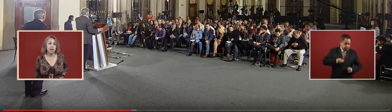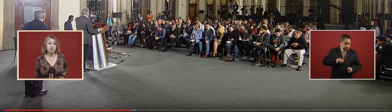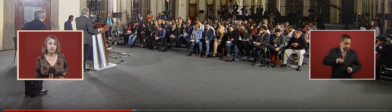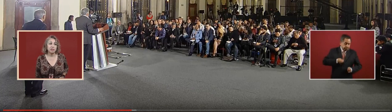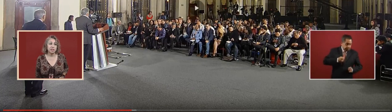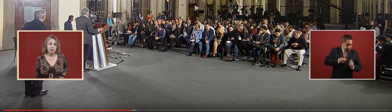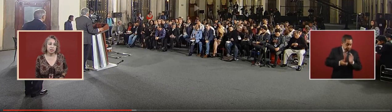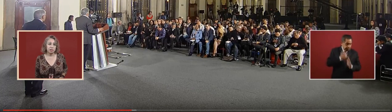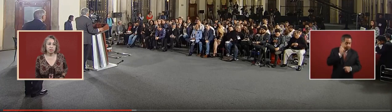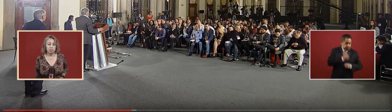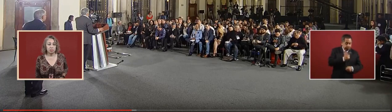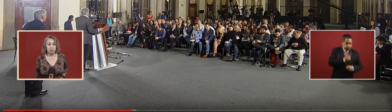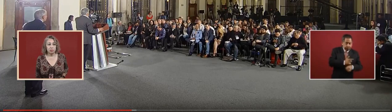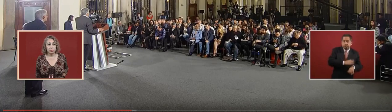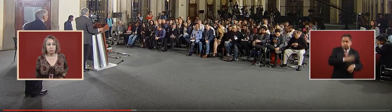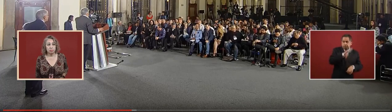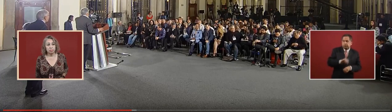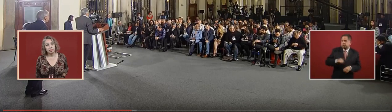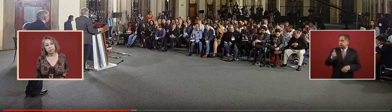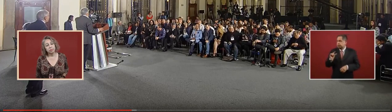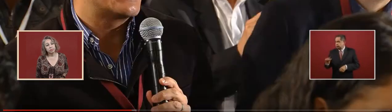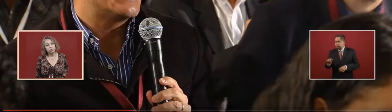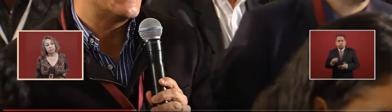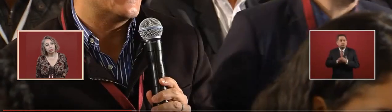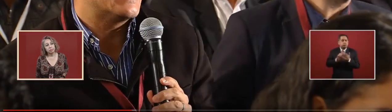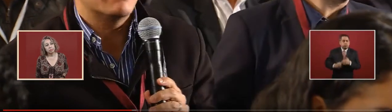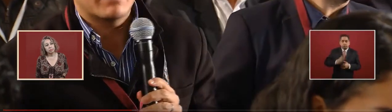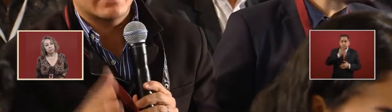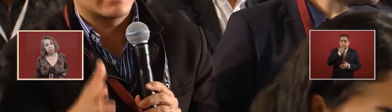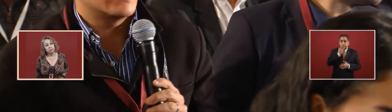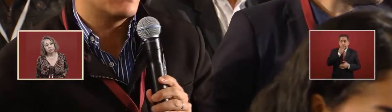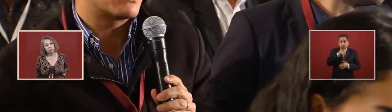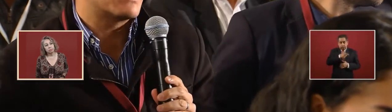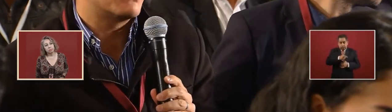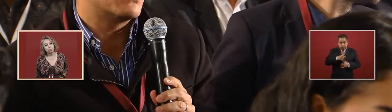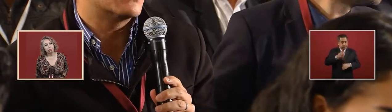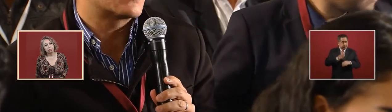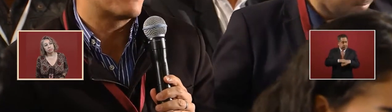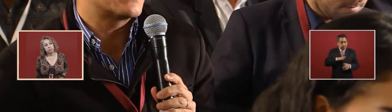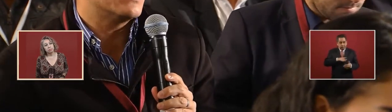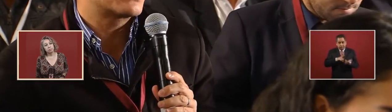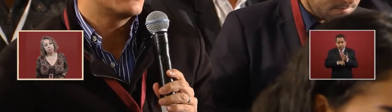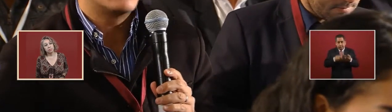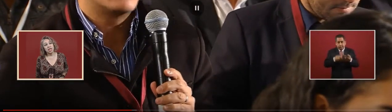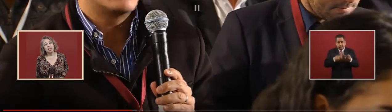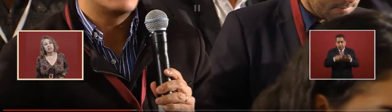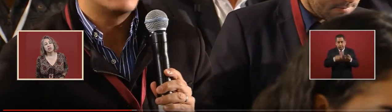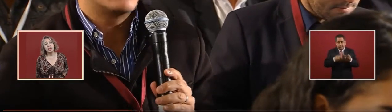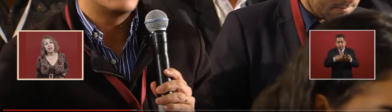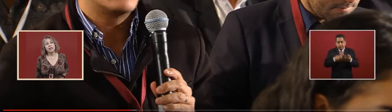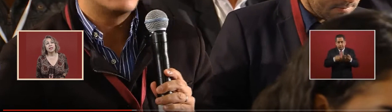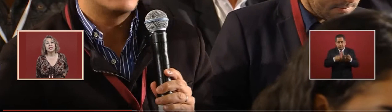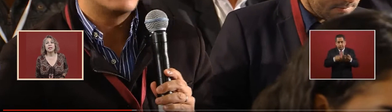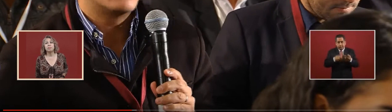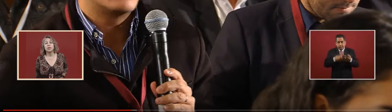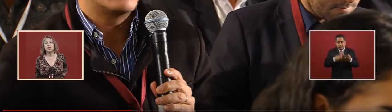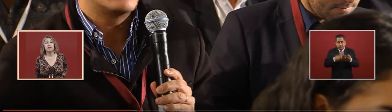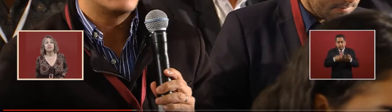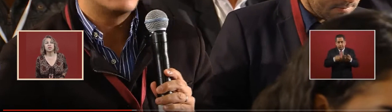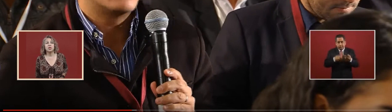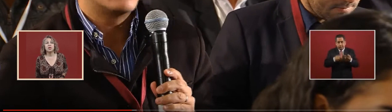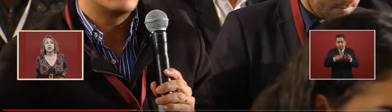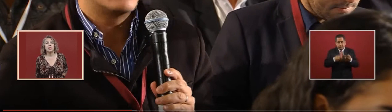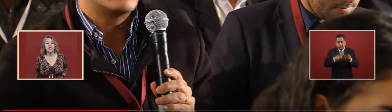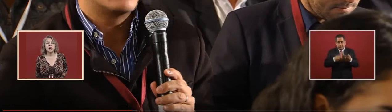bodies than others? En el caso de Sonora, que es uno de los estados que tiene más, por ejemplo, desaparecidos. So, like in the example